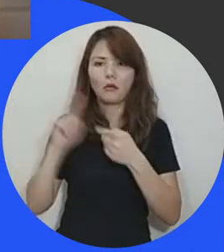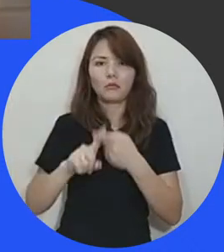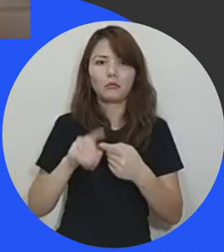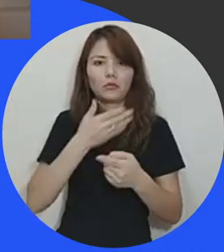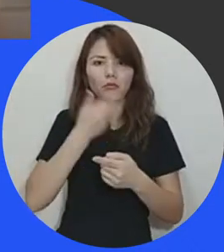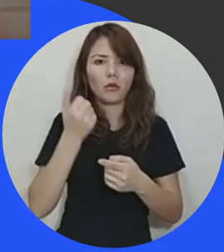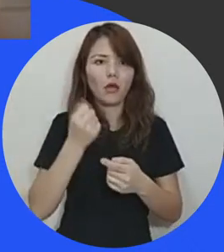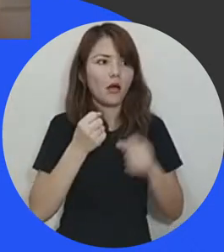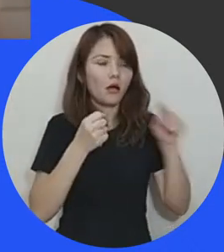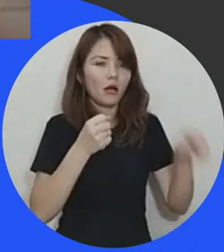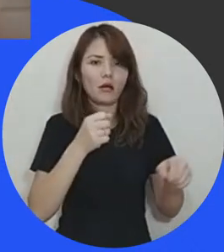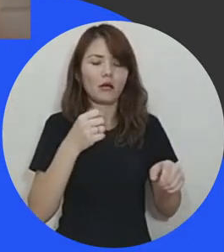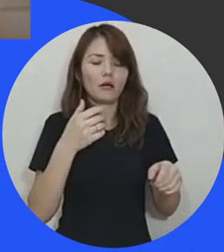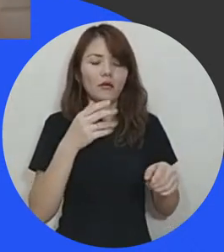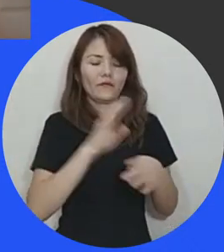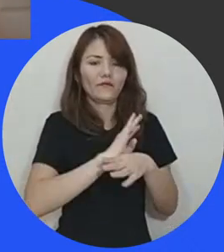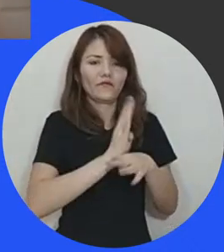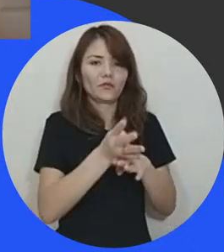it.